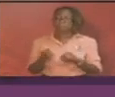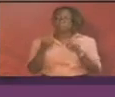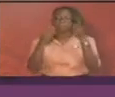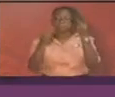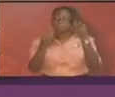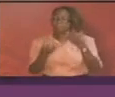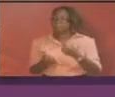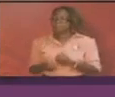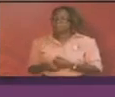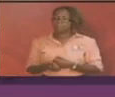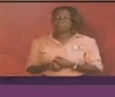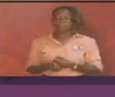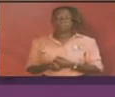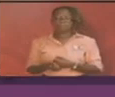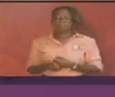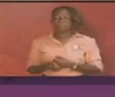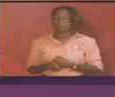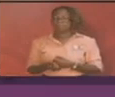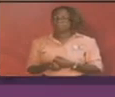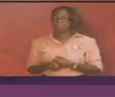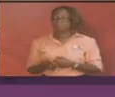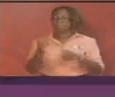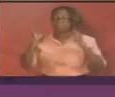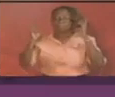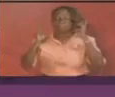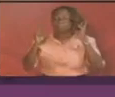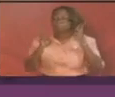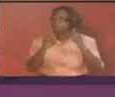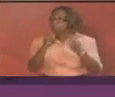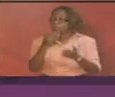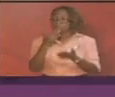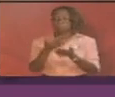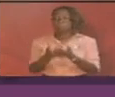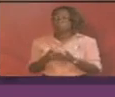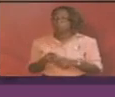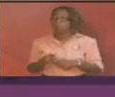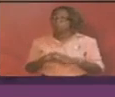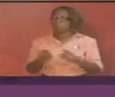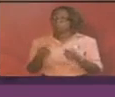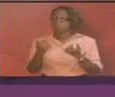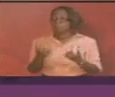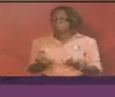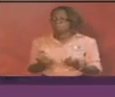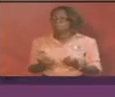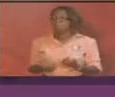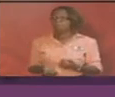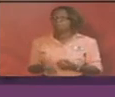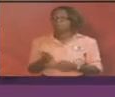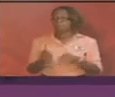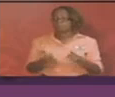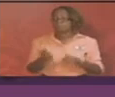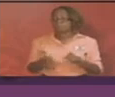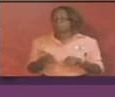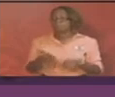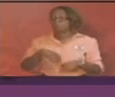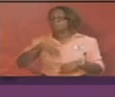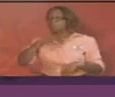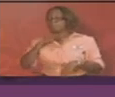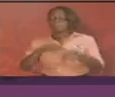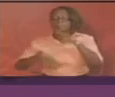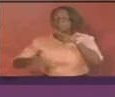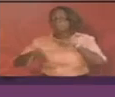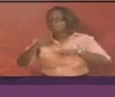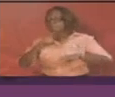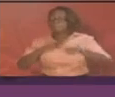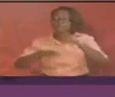where we are, what are we getting, is the public going to accept it? The public already has pandemic fatigue, and then, their own apprehension. So I want